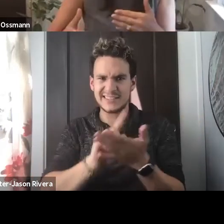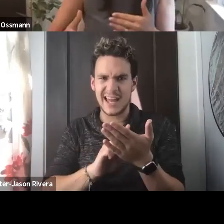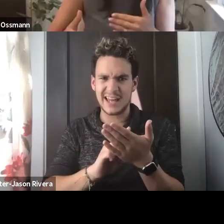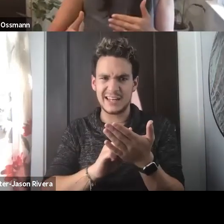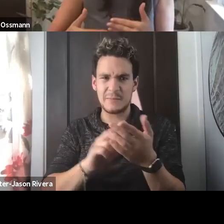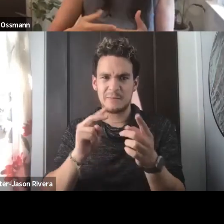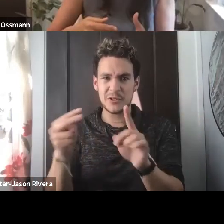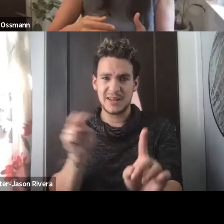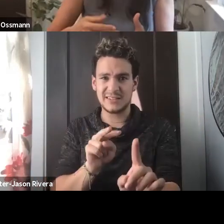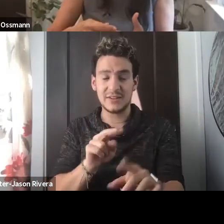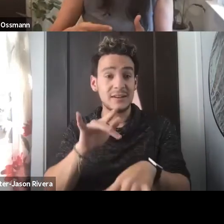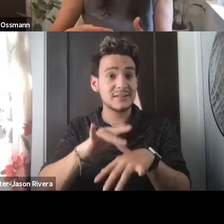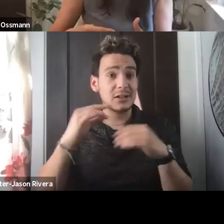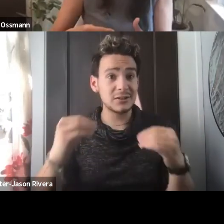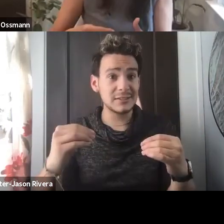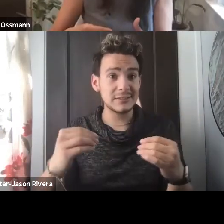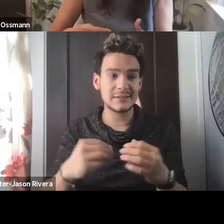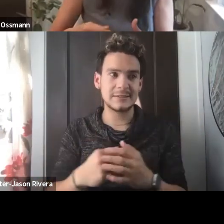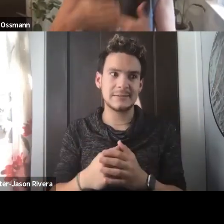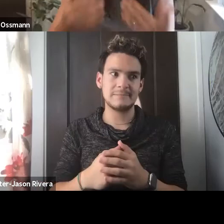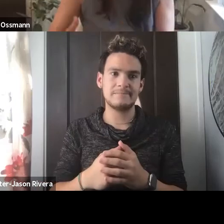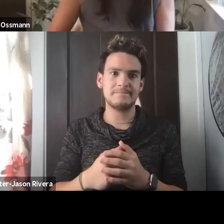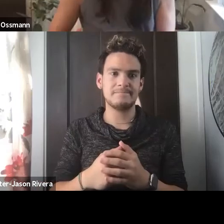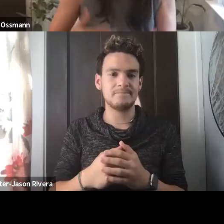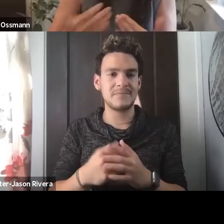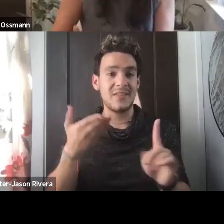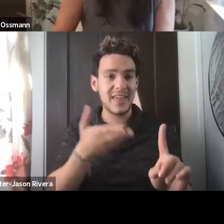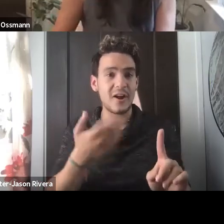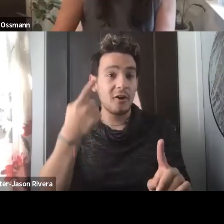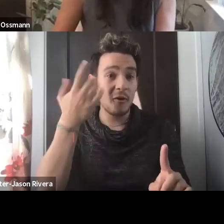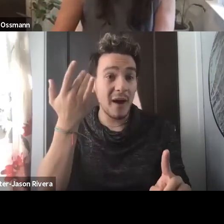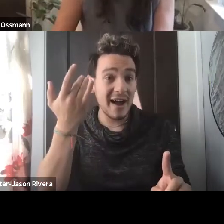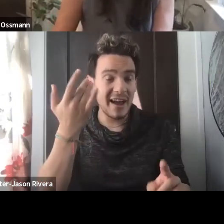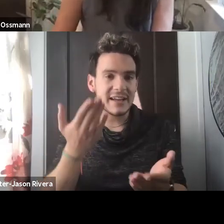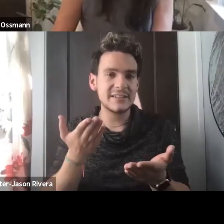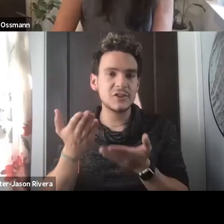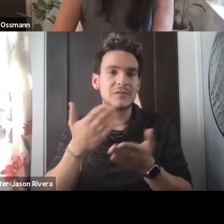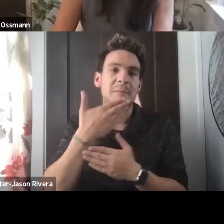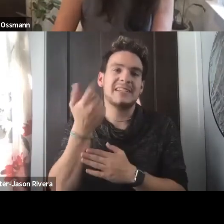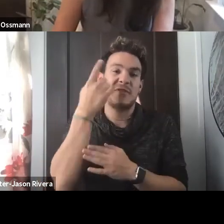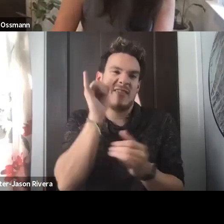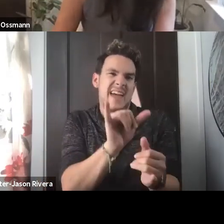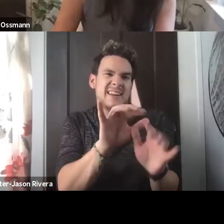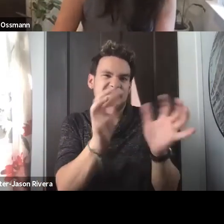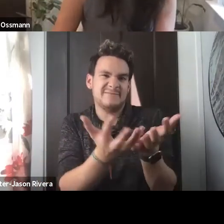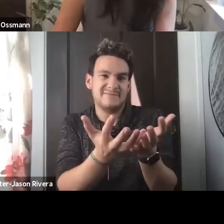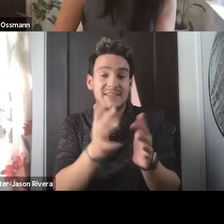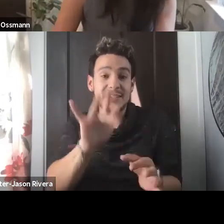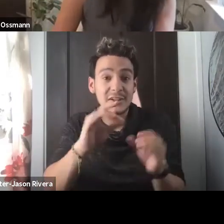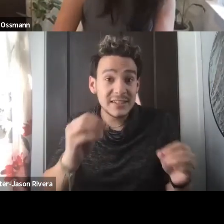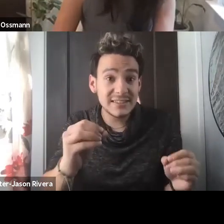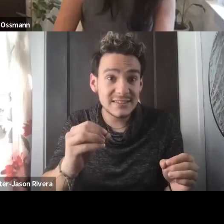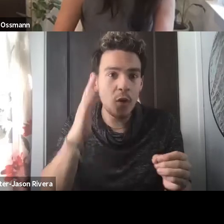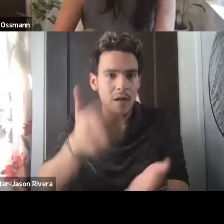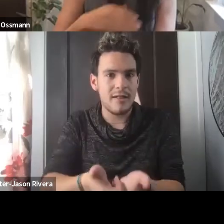the touchlessness piece is ideally placed because it serves us best in that way, right? Should it be touchless because the experience